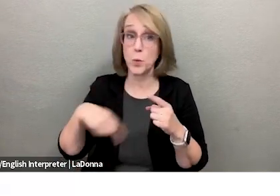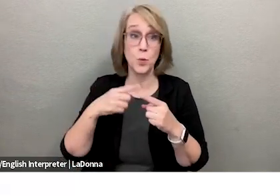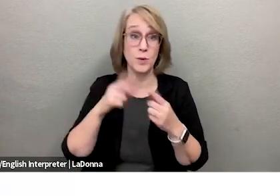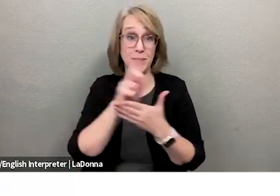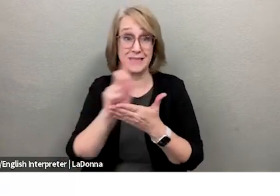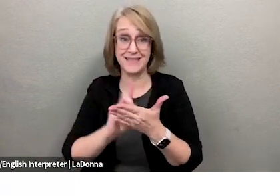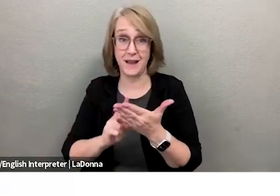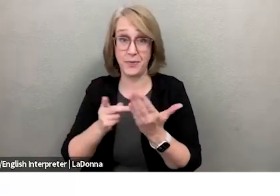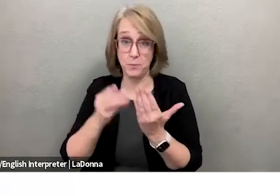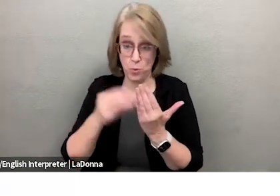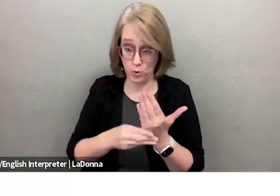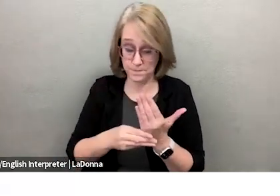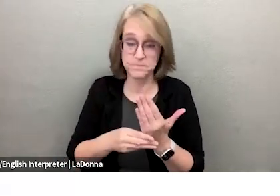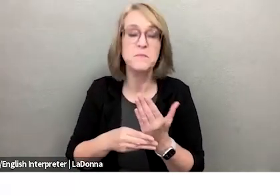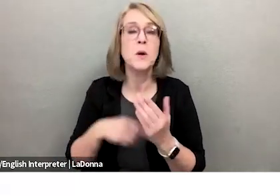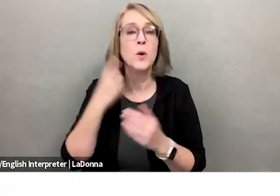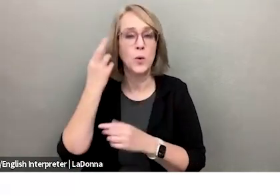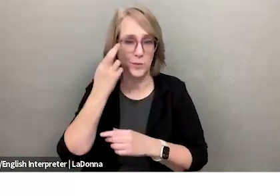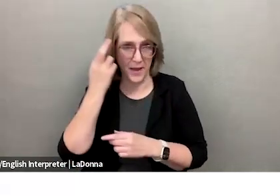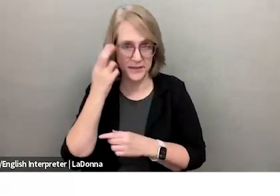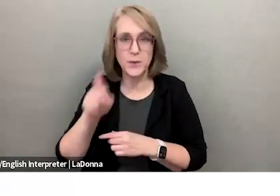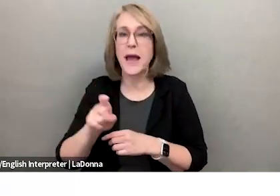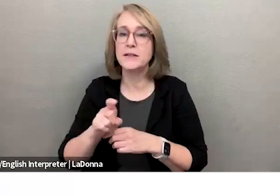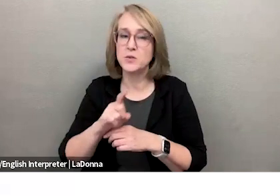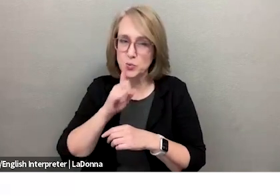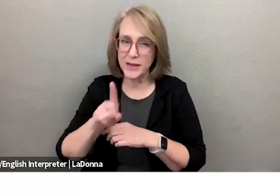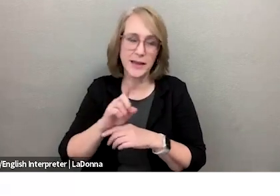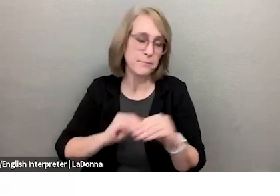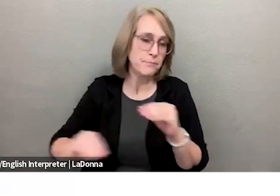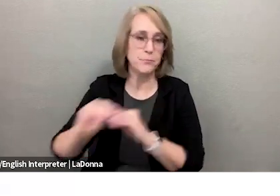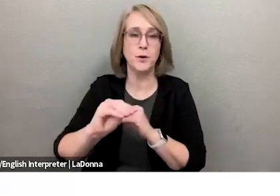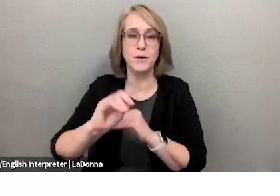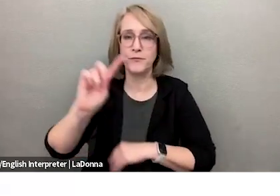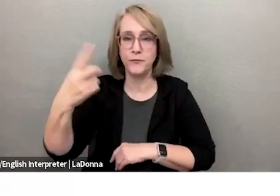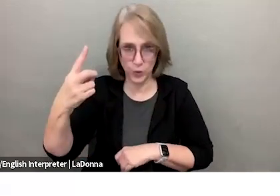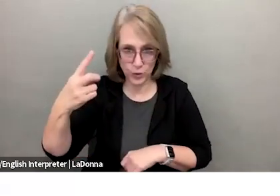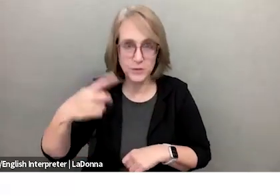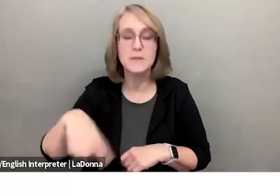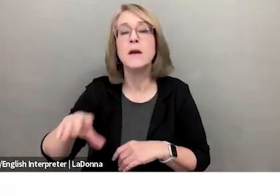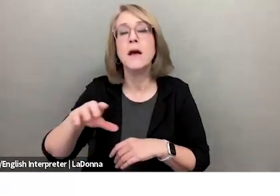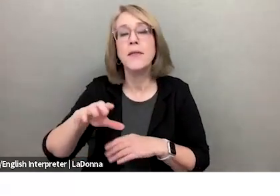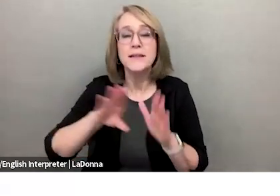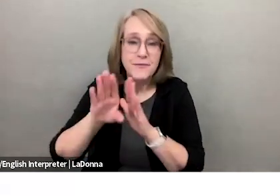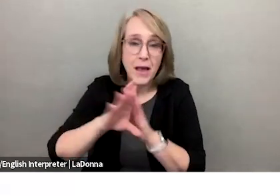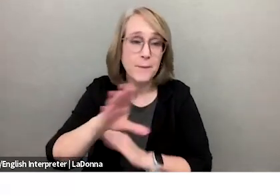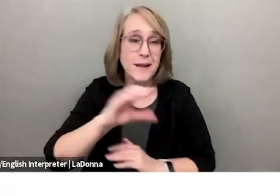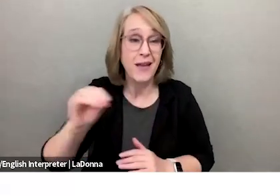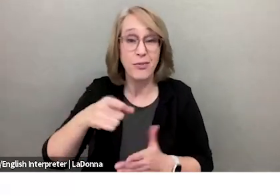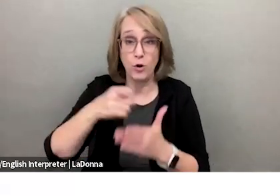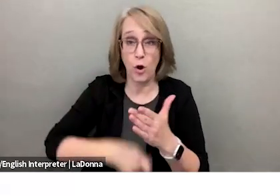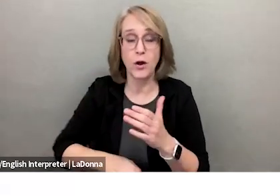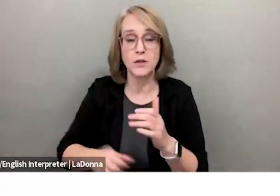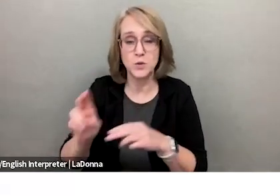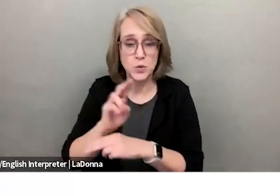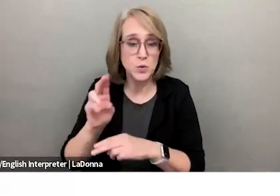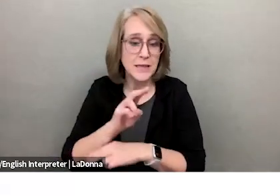really front-loaded the development and implementation costs using both MFP and ARPA. And then as